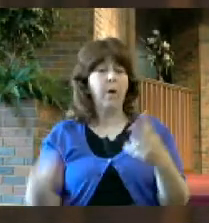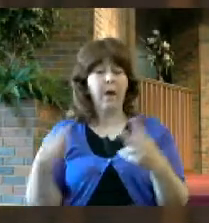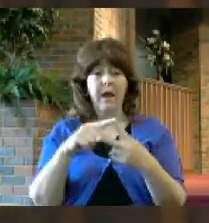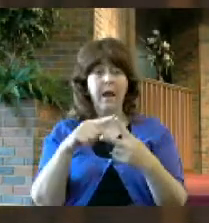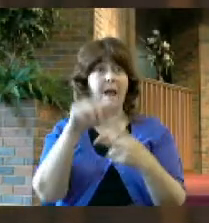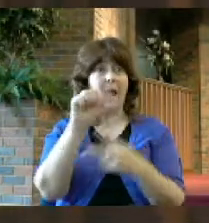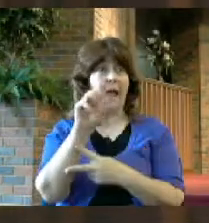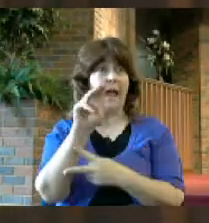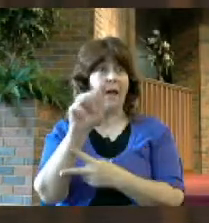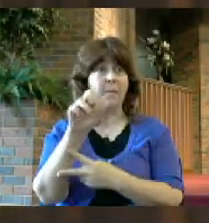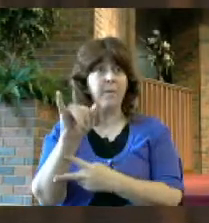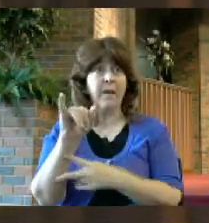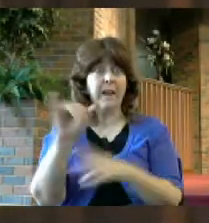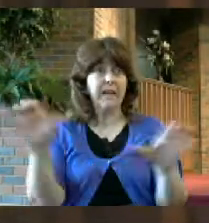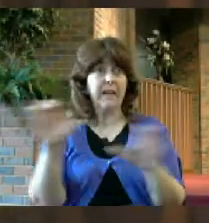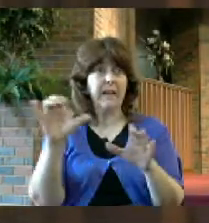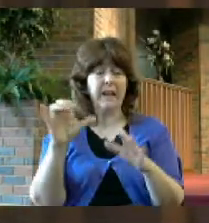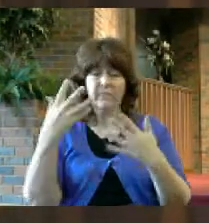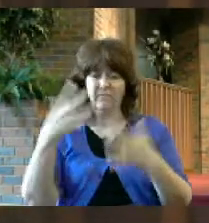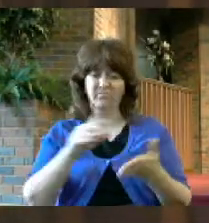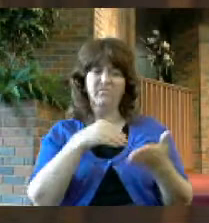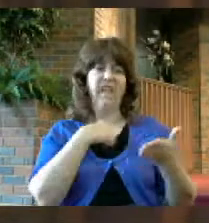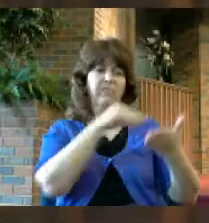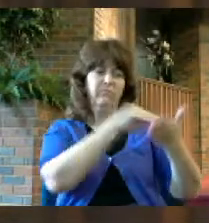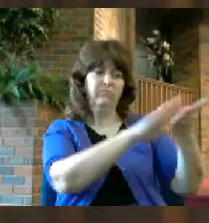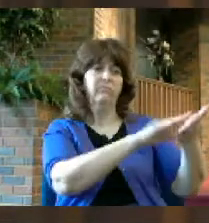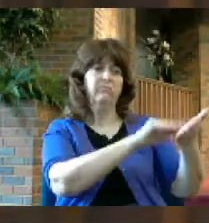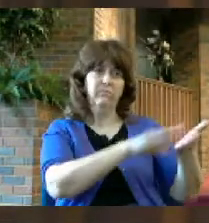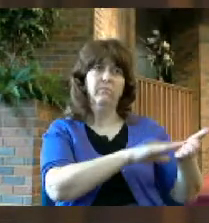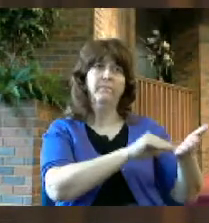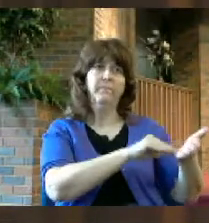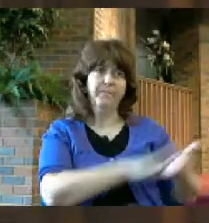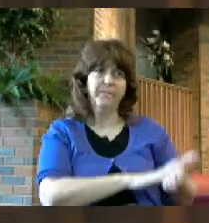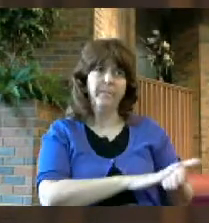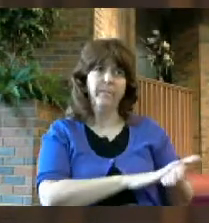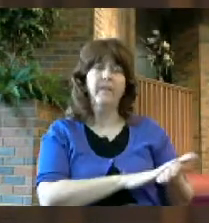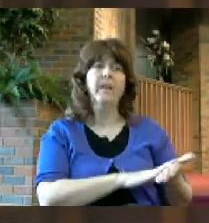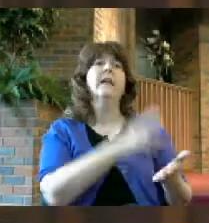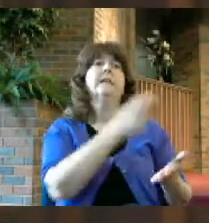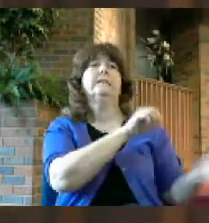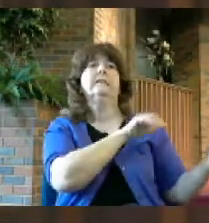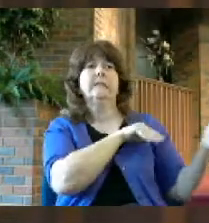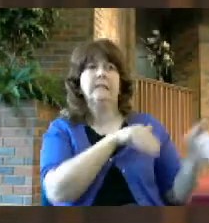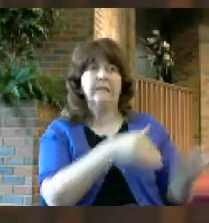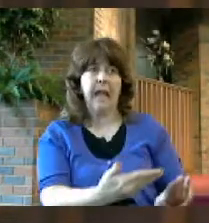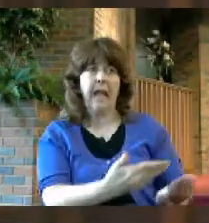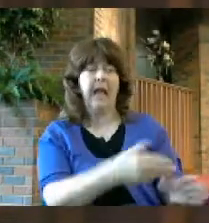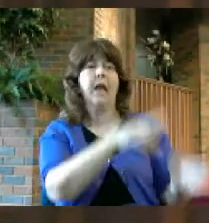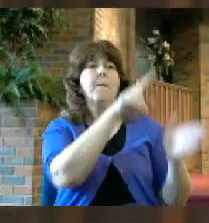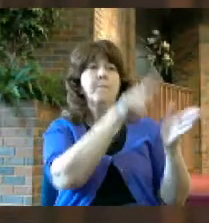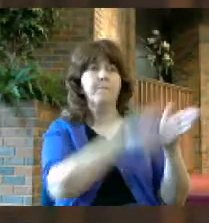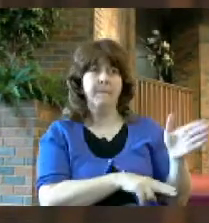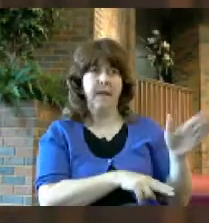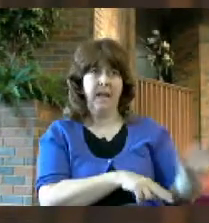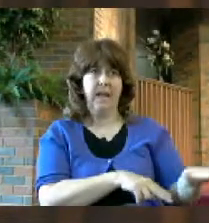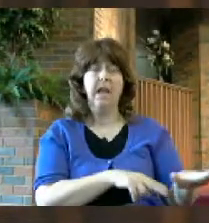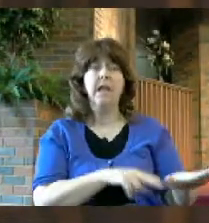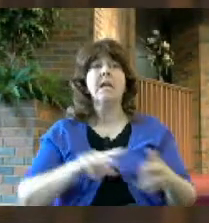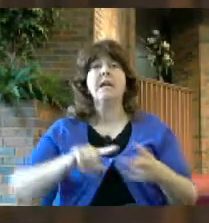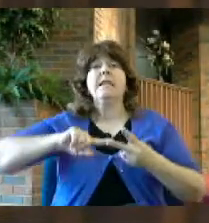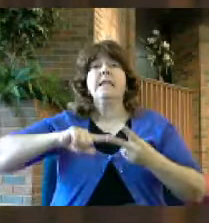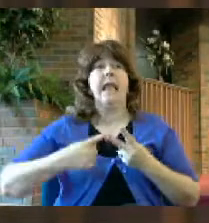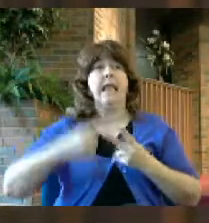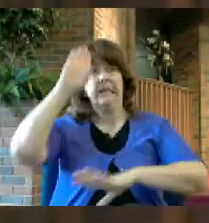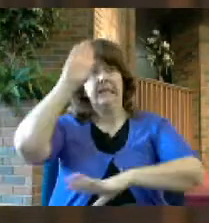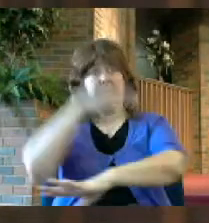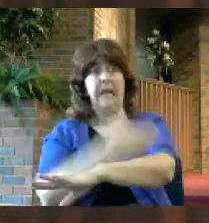of the Chronicles of the kings of Israel? So Omri rested with his fathers and was buried in Samaria. Then Ahab, his son, reigned in his